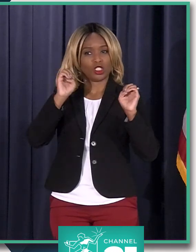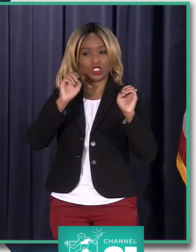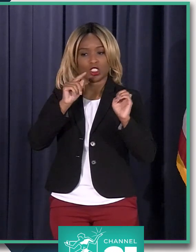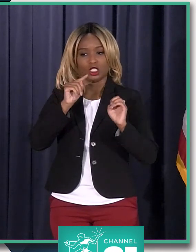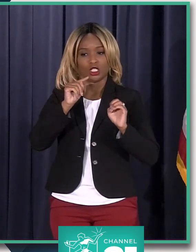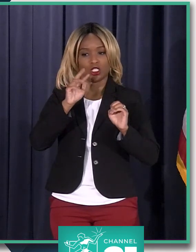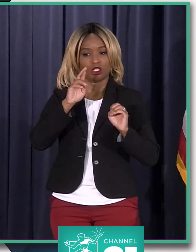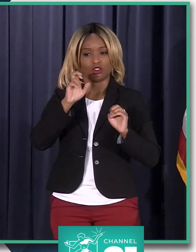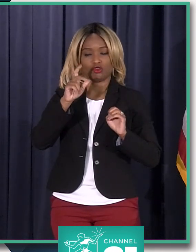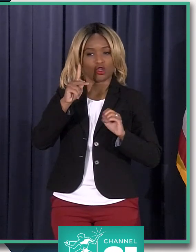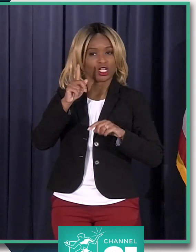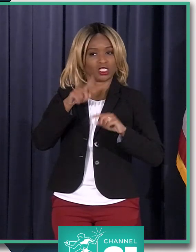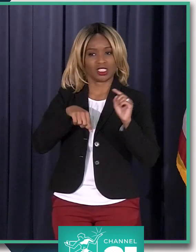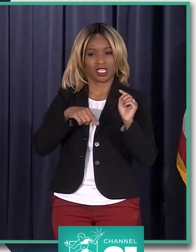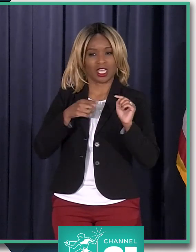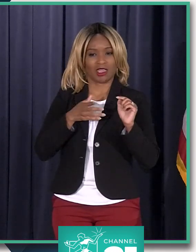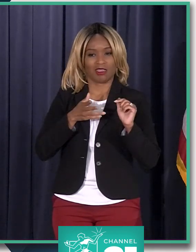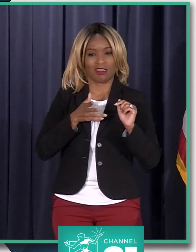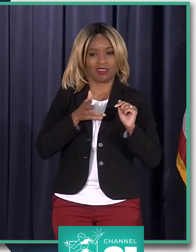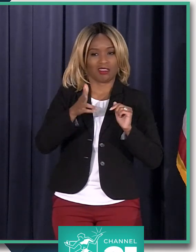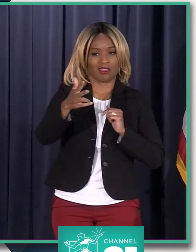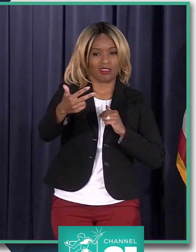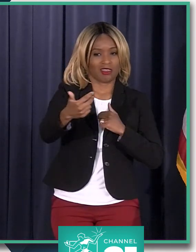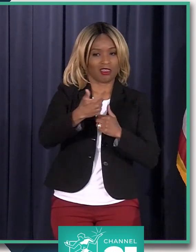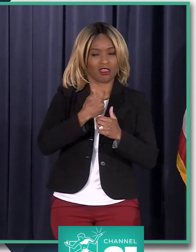that's Emergency, they can't get up and down.